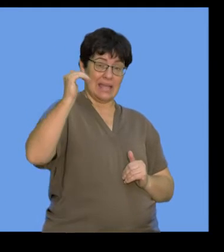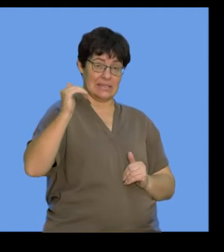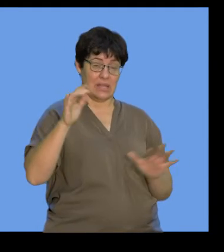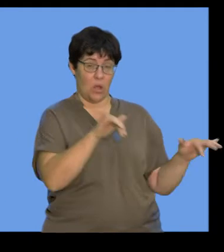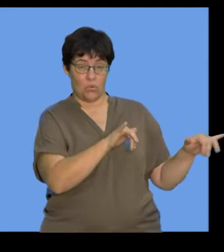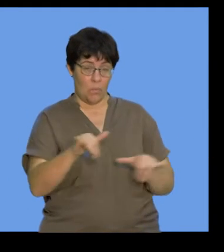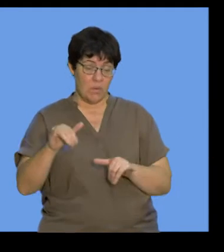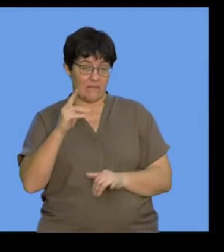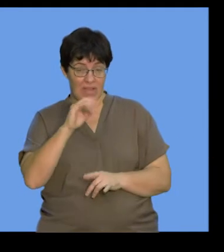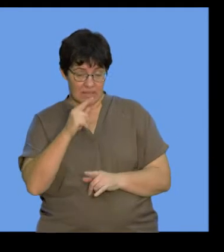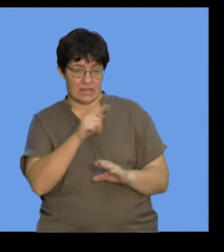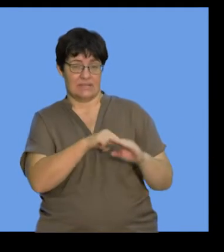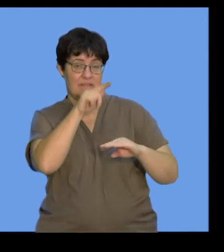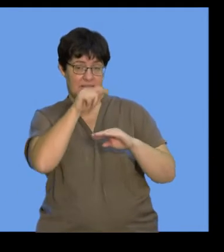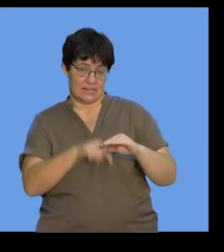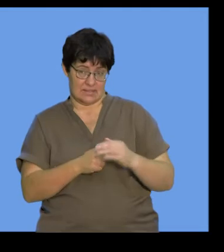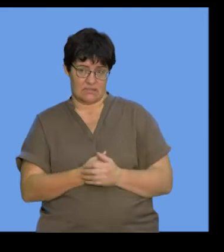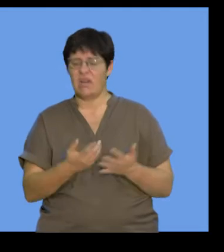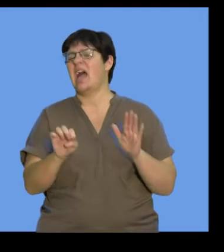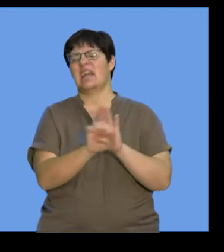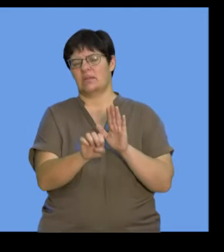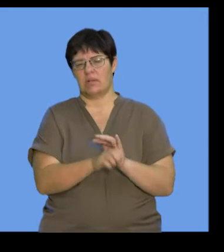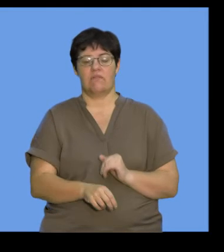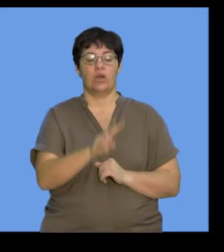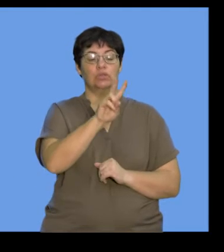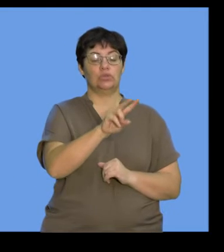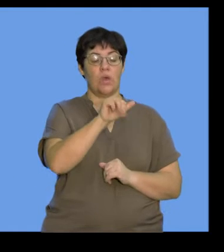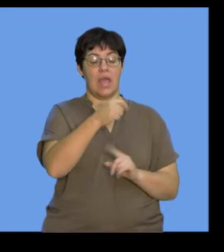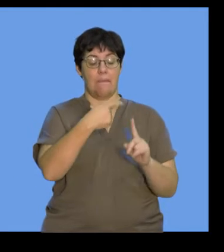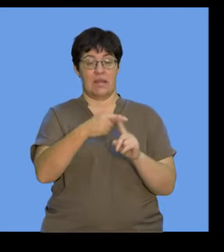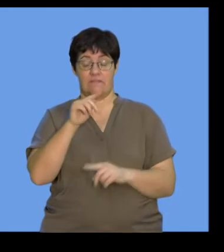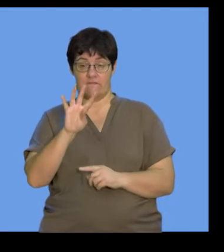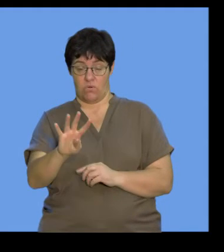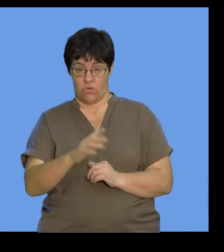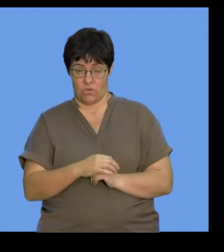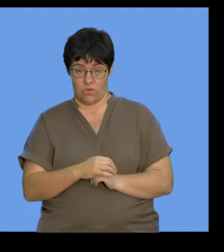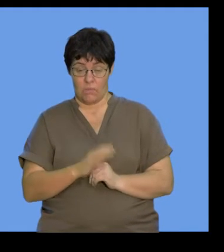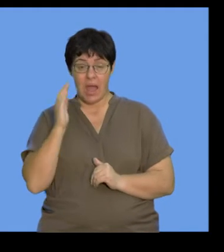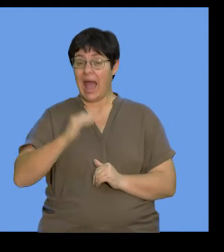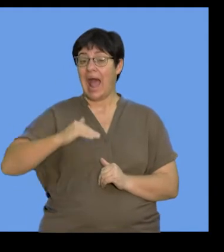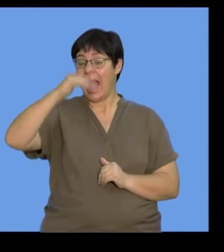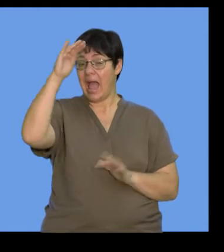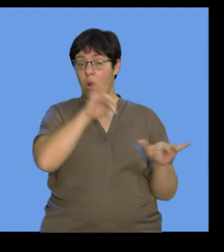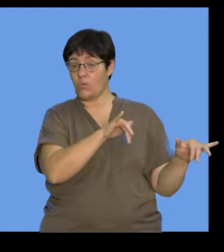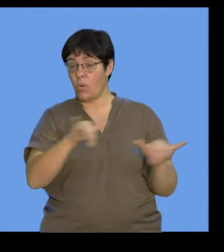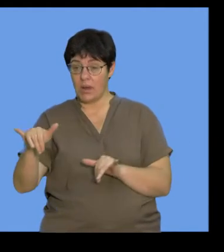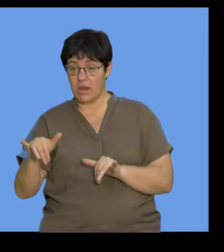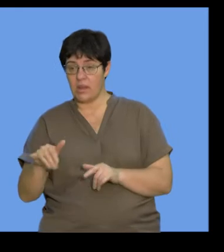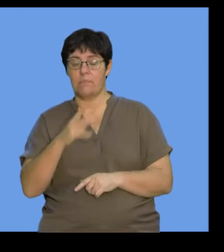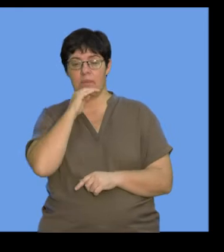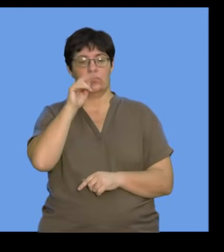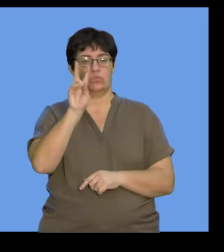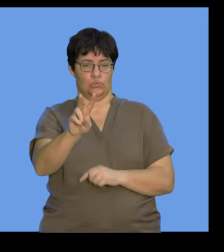factor. Example, if I have 2a plus 4, my highest common factor here will be